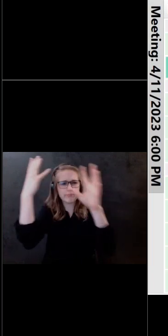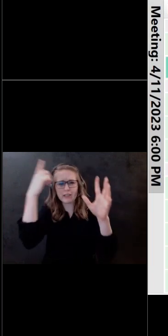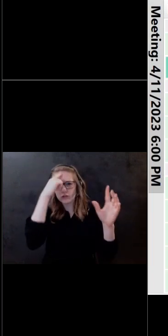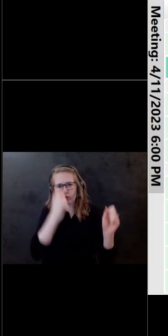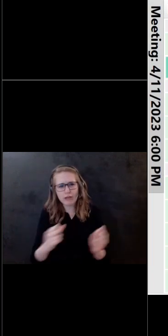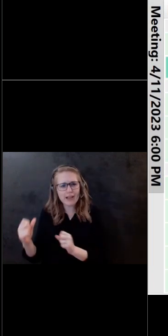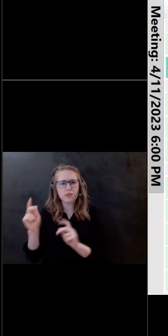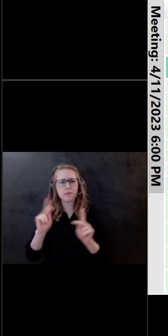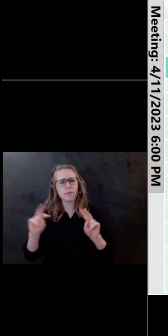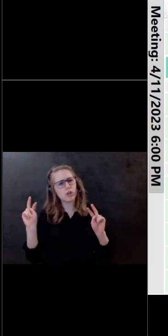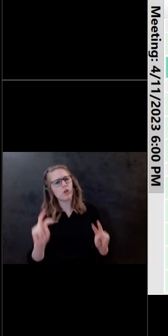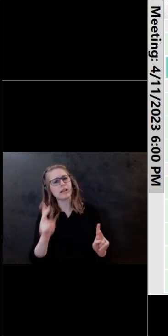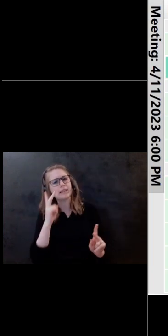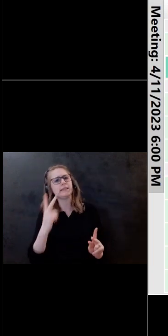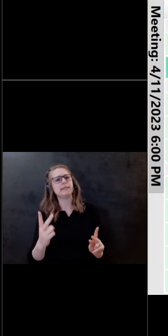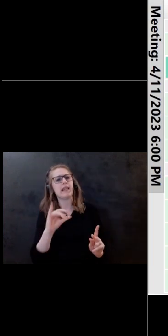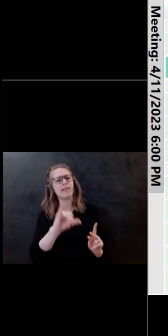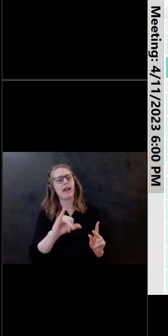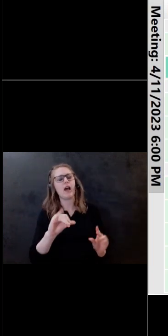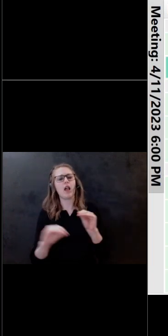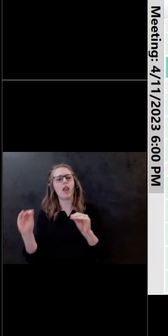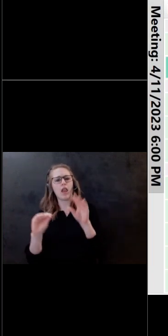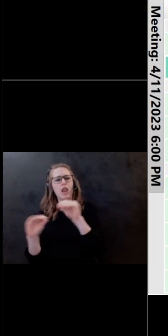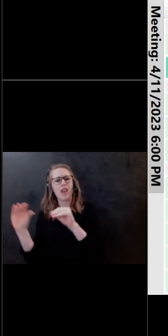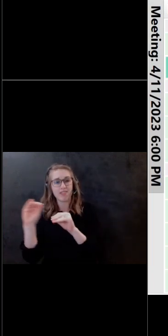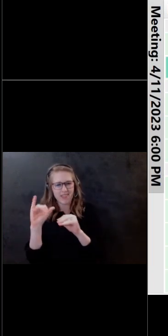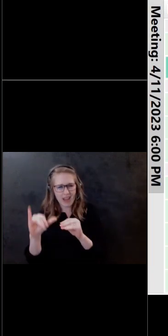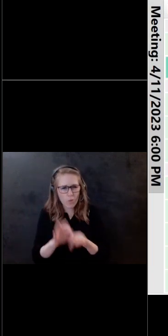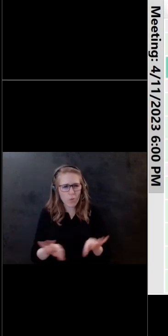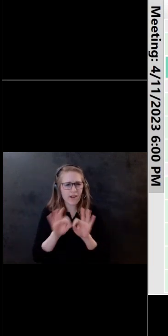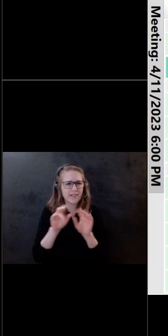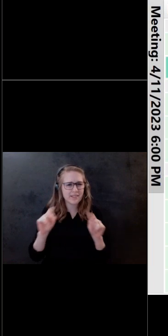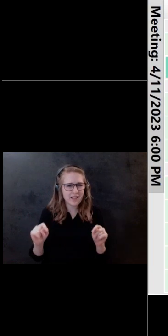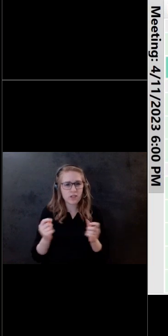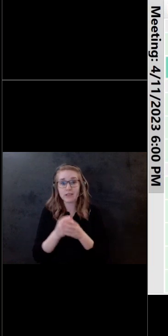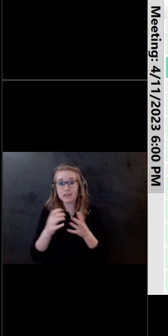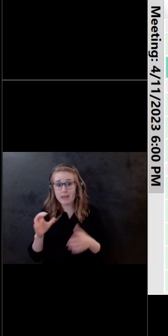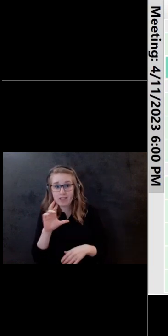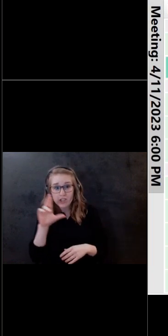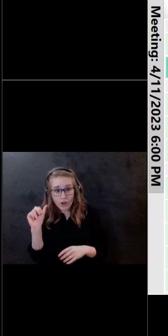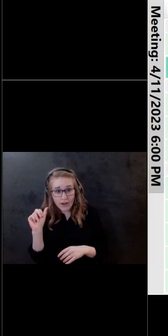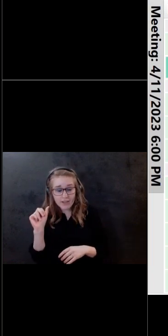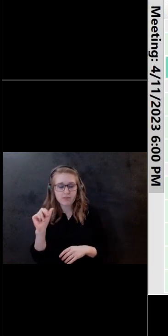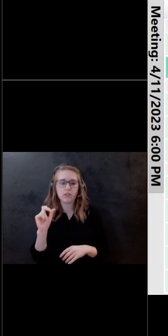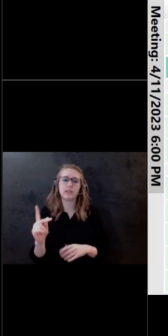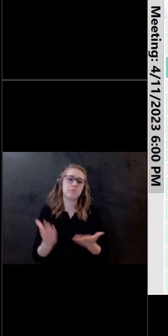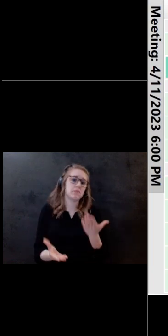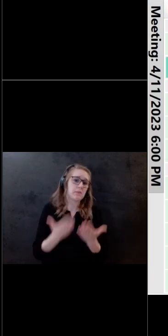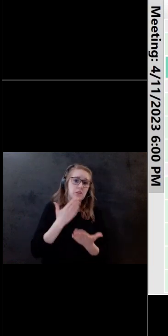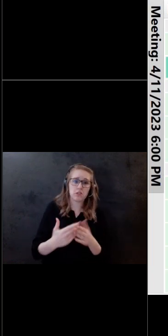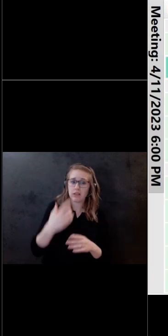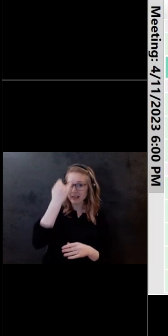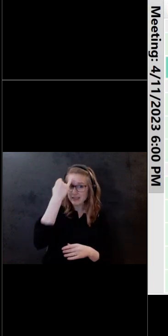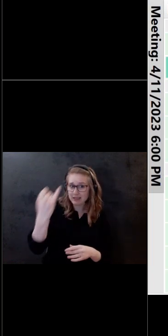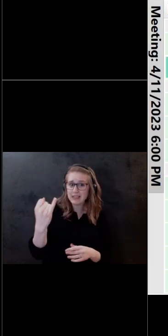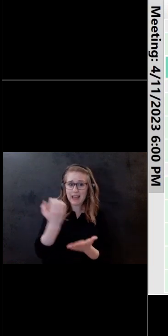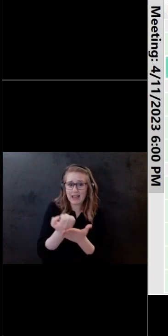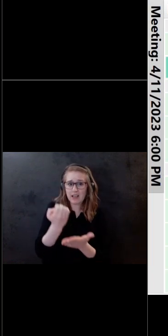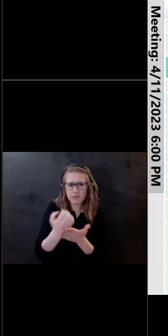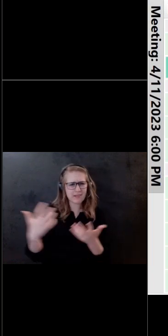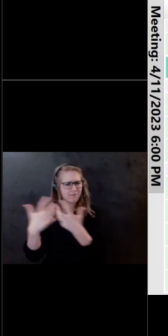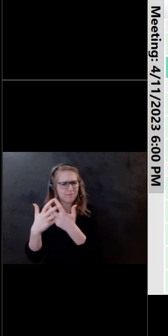people looking at this can see, how do these pieces fit? Is this one worth working on? Do you want to expand the CRA? That's probably a pretty good idea. Economically, does it